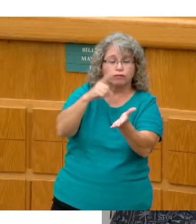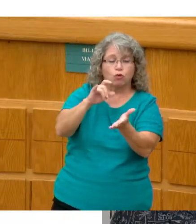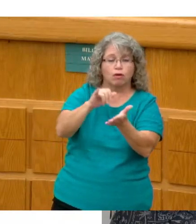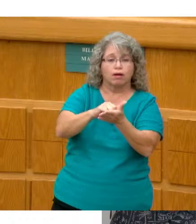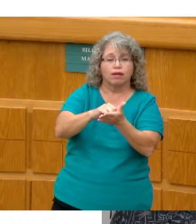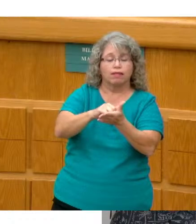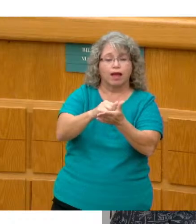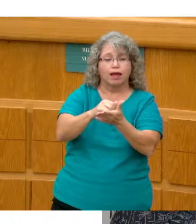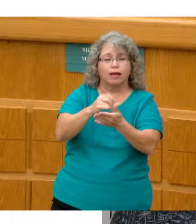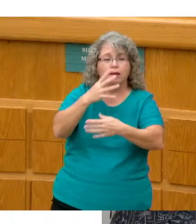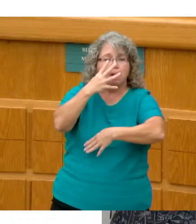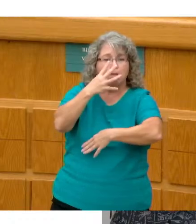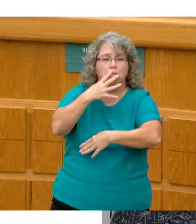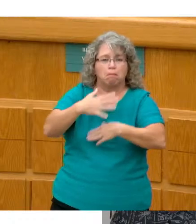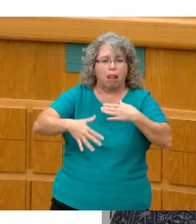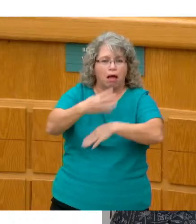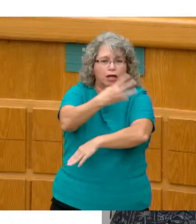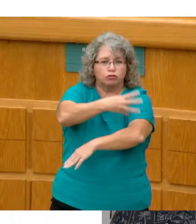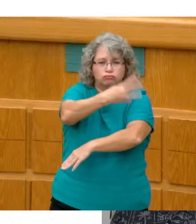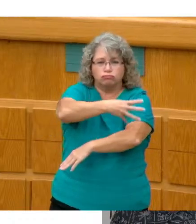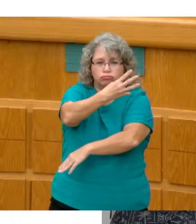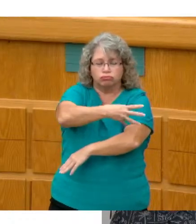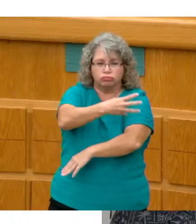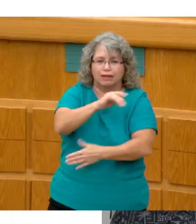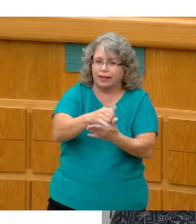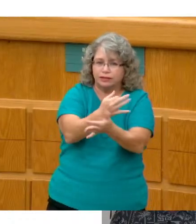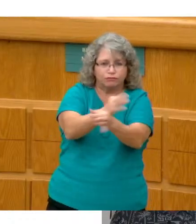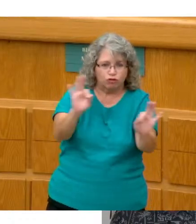for free, and they're demonstrated to